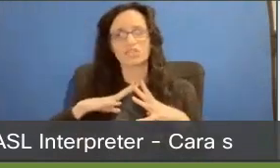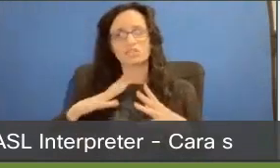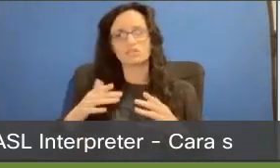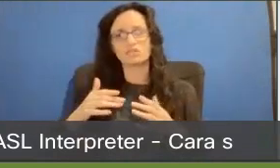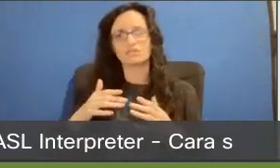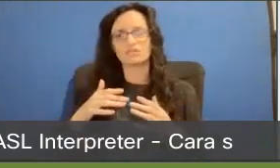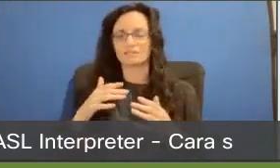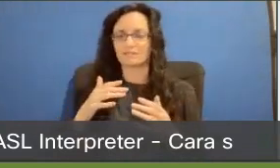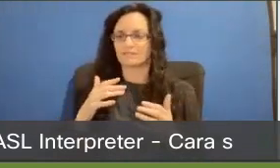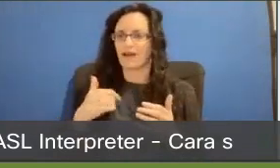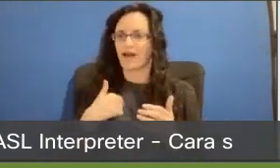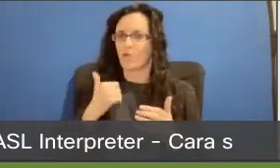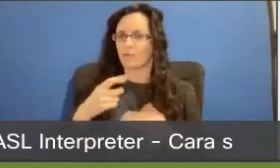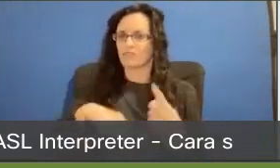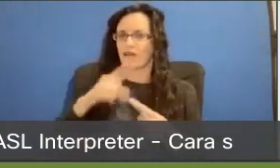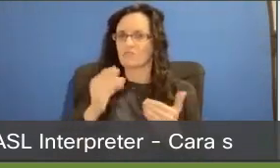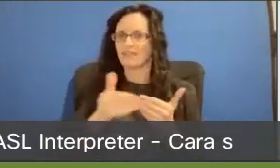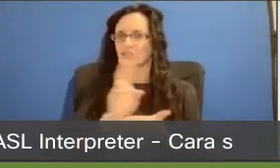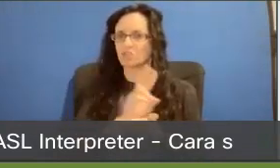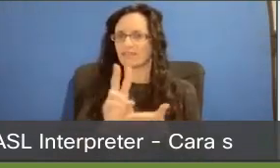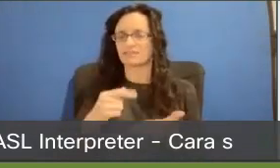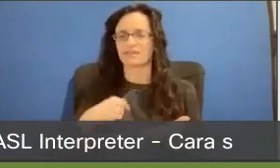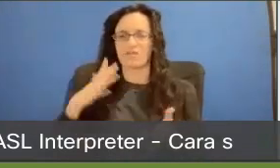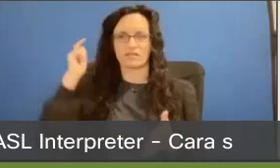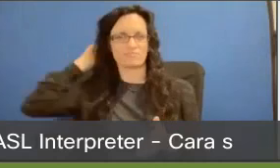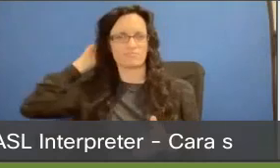I know by now to say to this person, let me just check in with you.